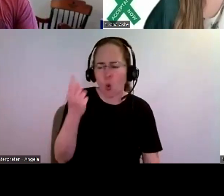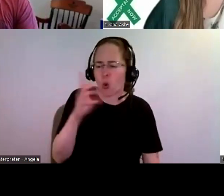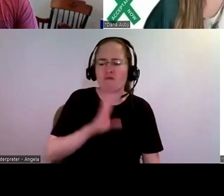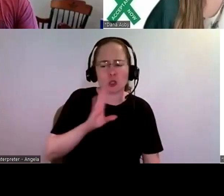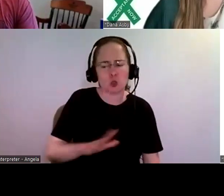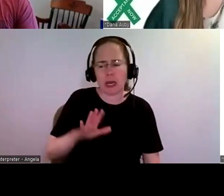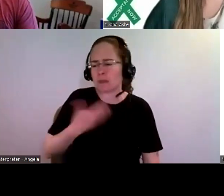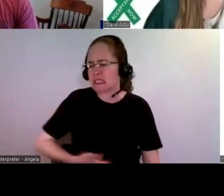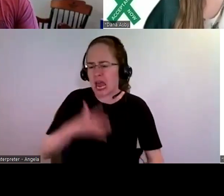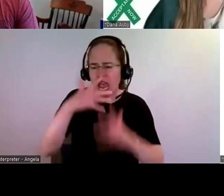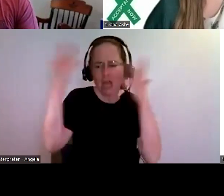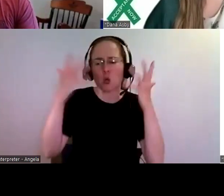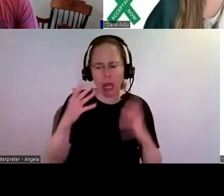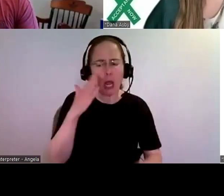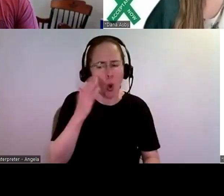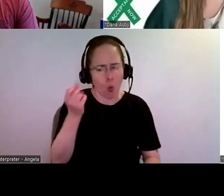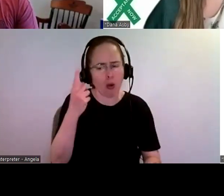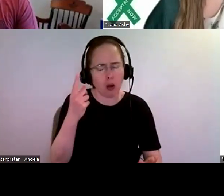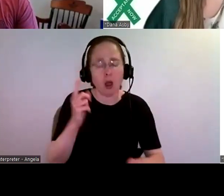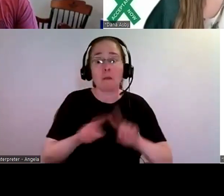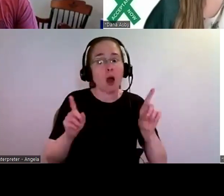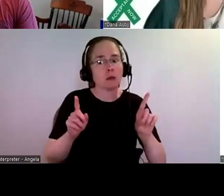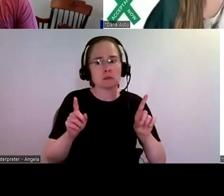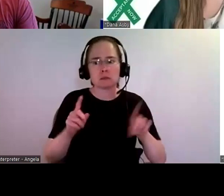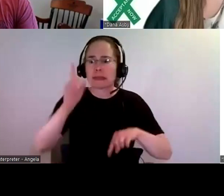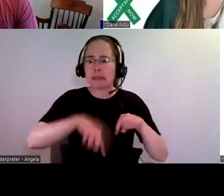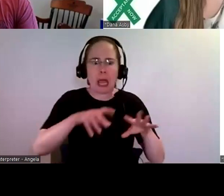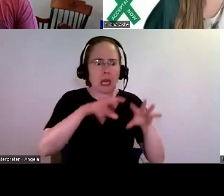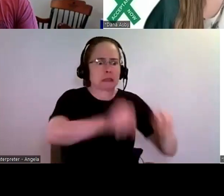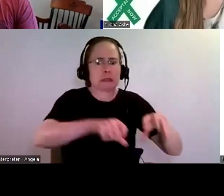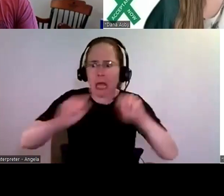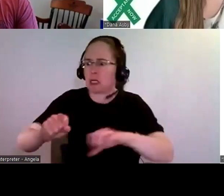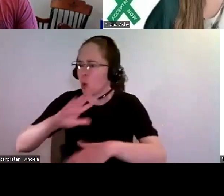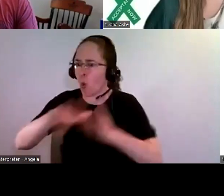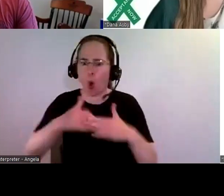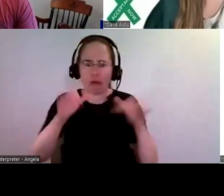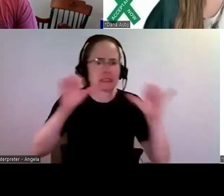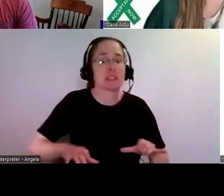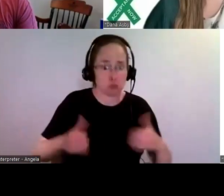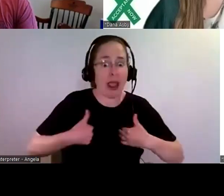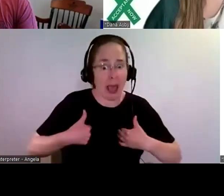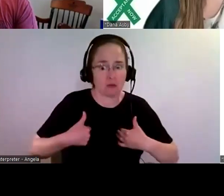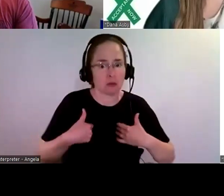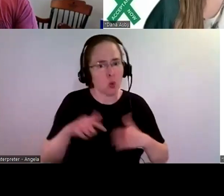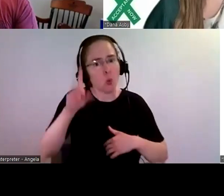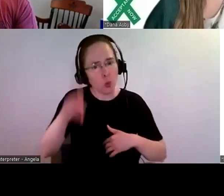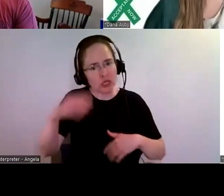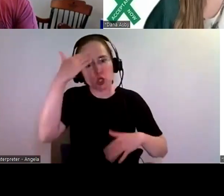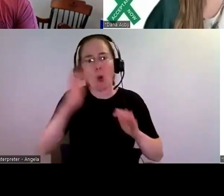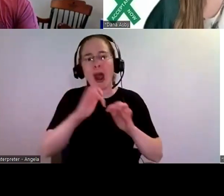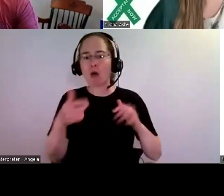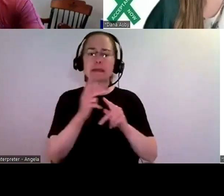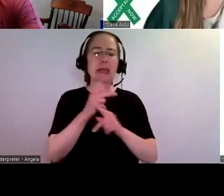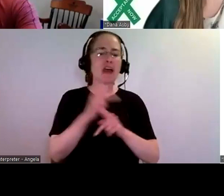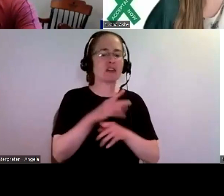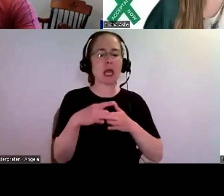upset and angry, but we can't be attacking all of the systems that we do have. We need to know how to navigate